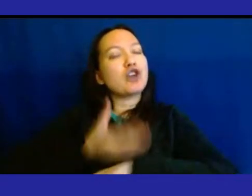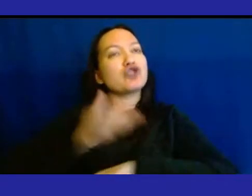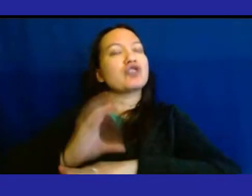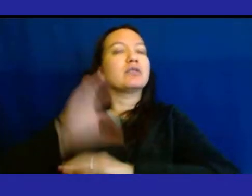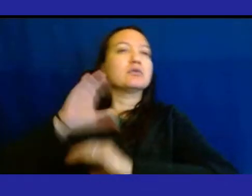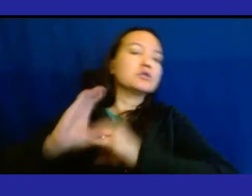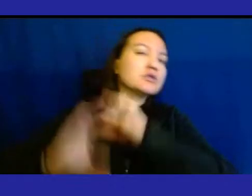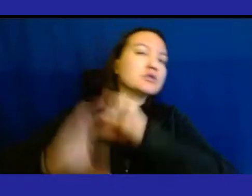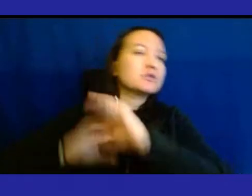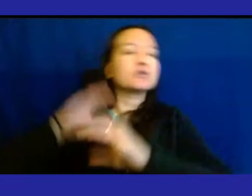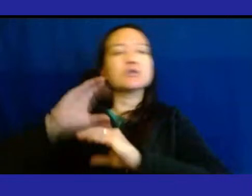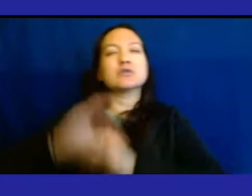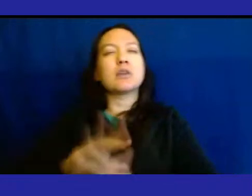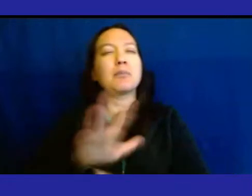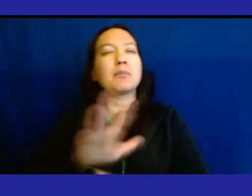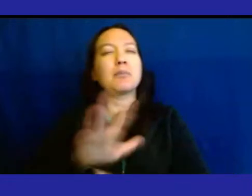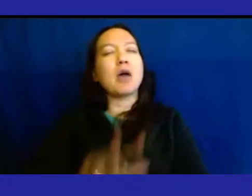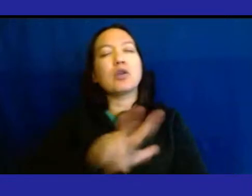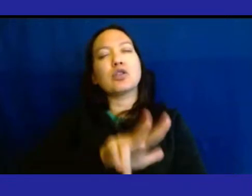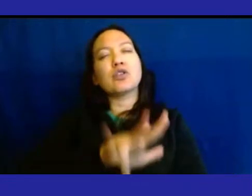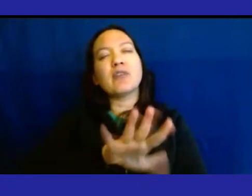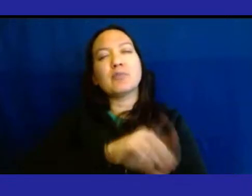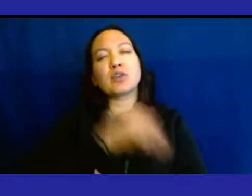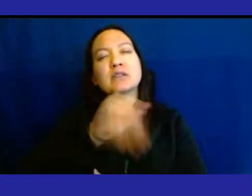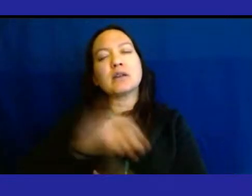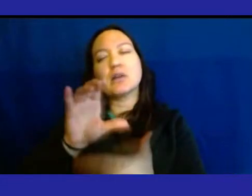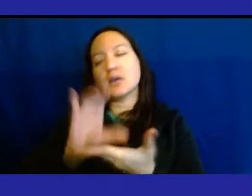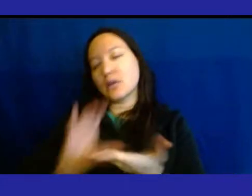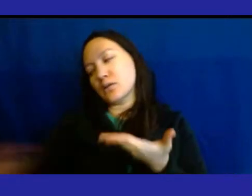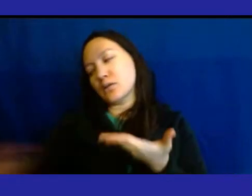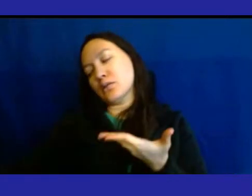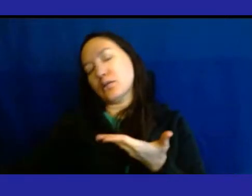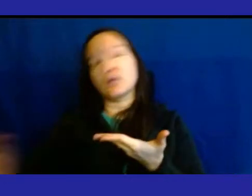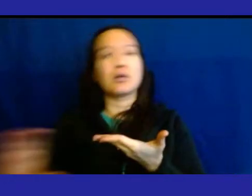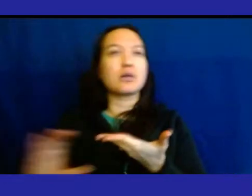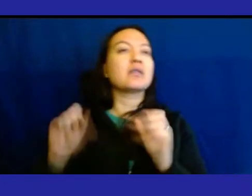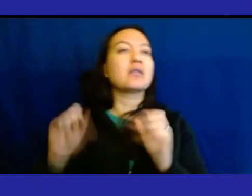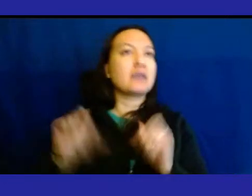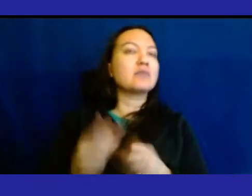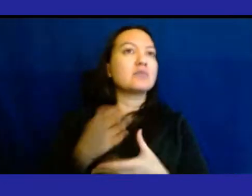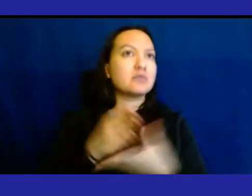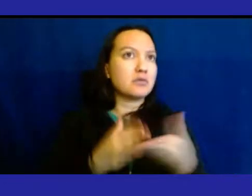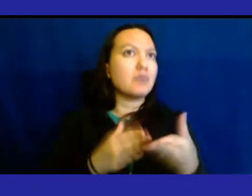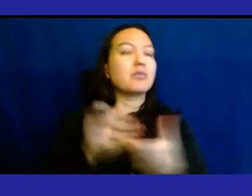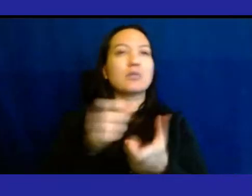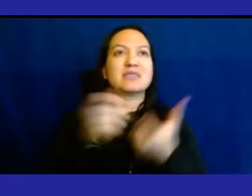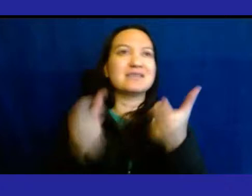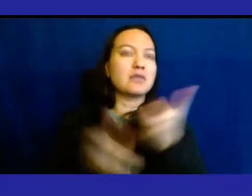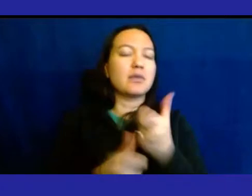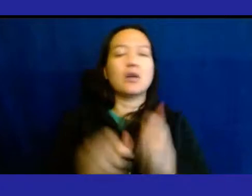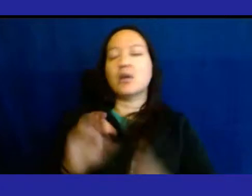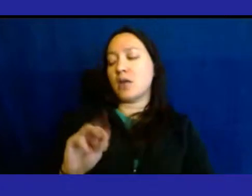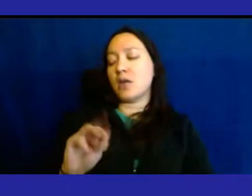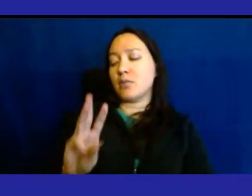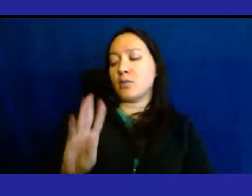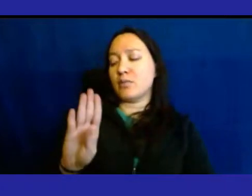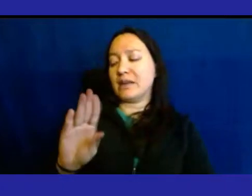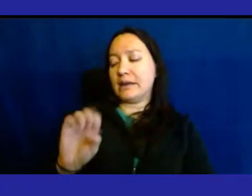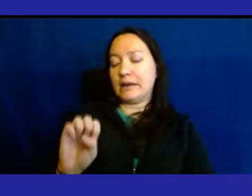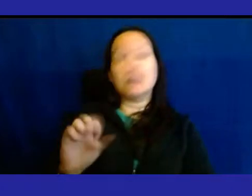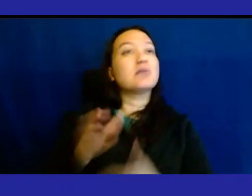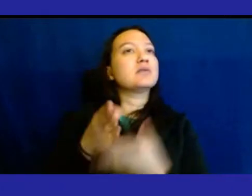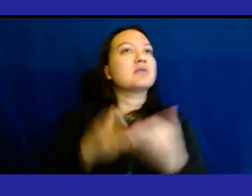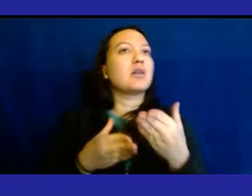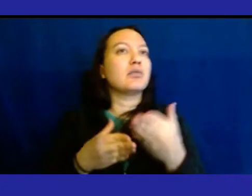about 35% of their work, and they're able to sub out a good portion of that to MWBEs, as well as some prime work